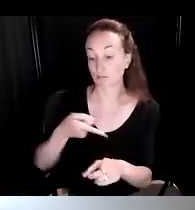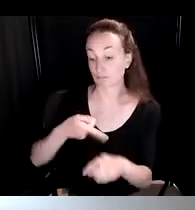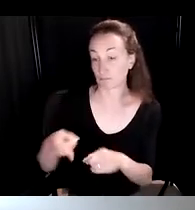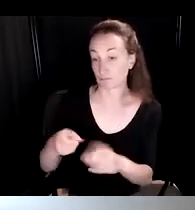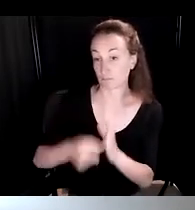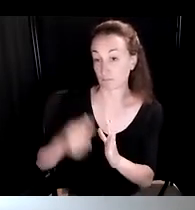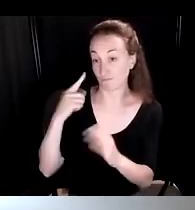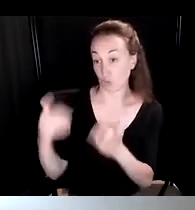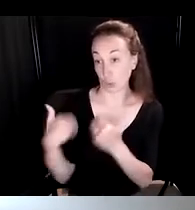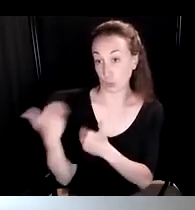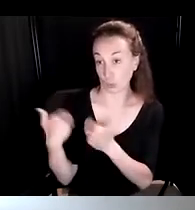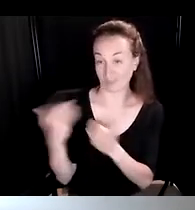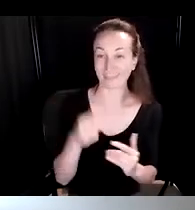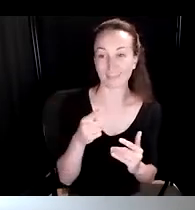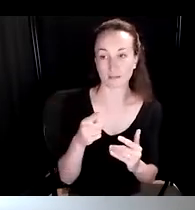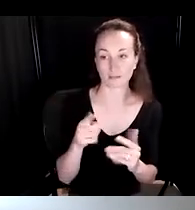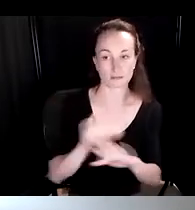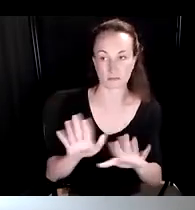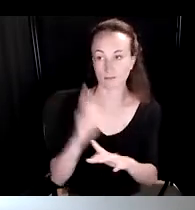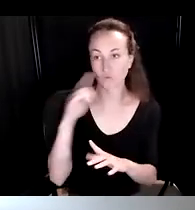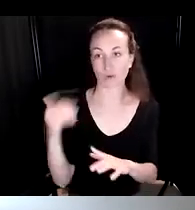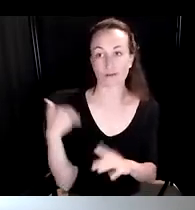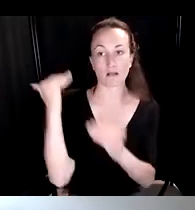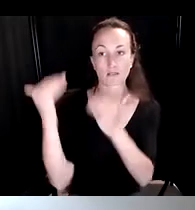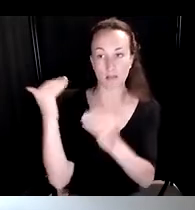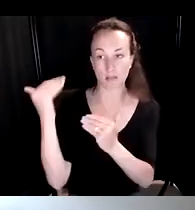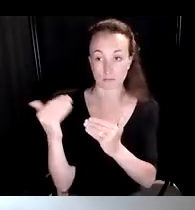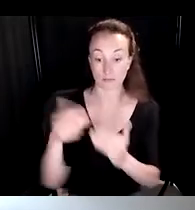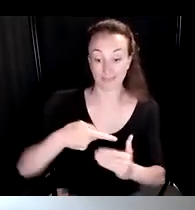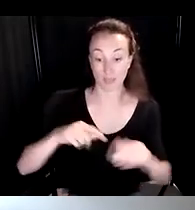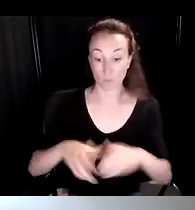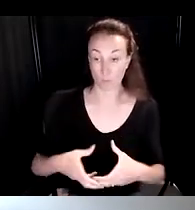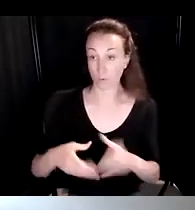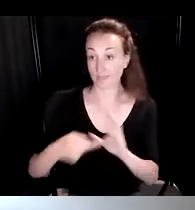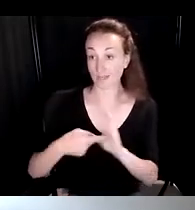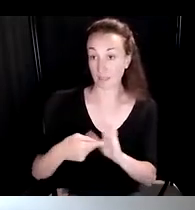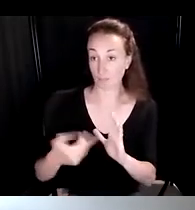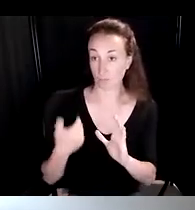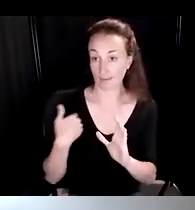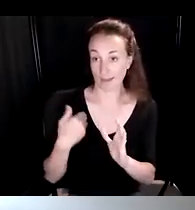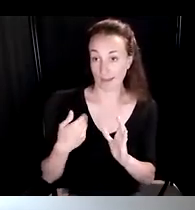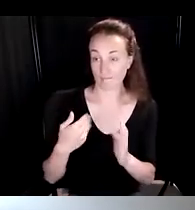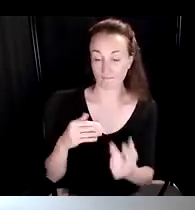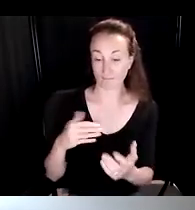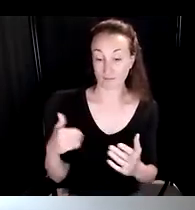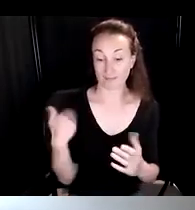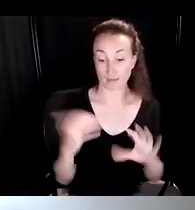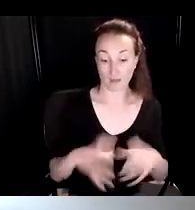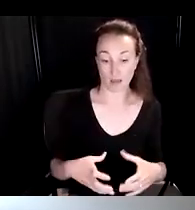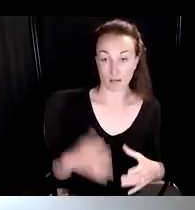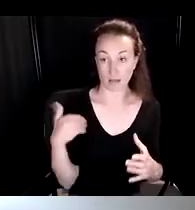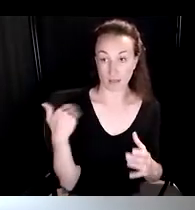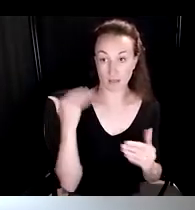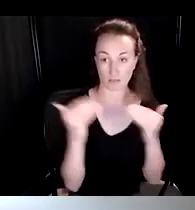is an adaptation for young adults. The sample that we have in our 2 research studies are young adults ages 16 to